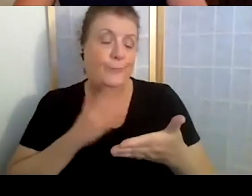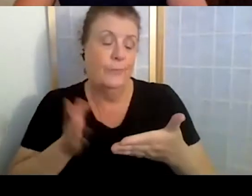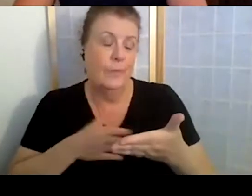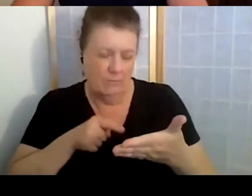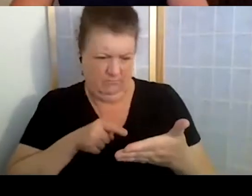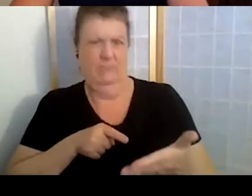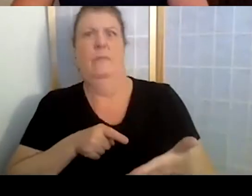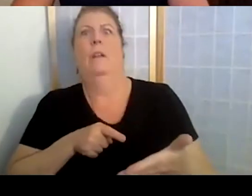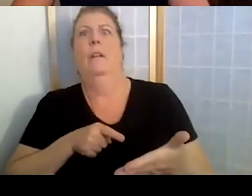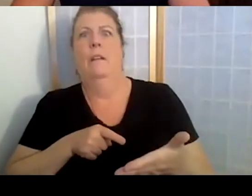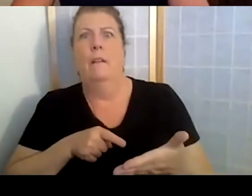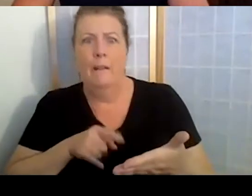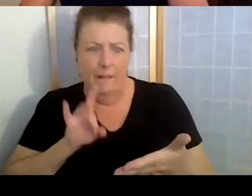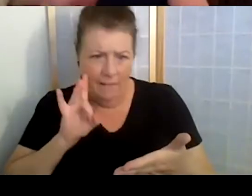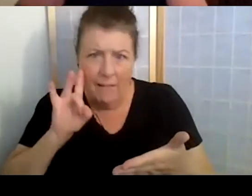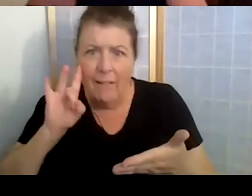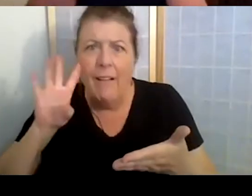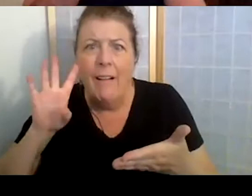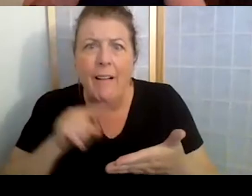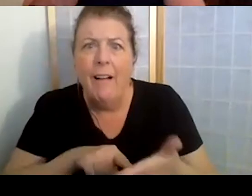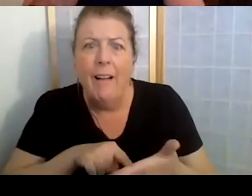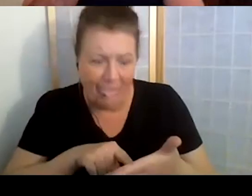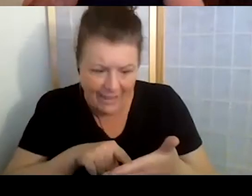in? And how do I, and you know, you,